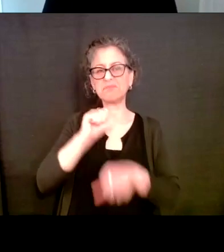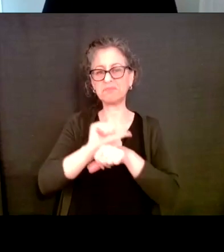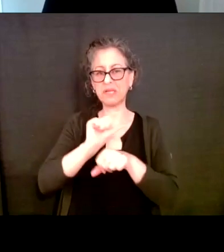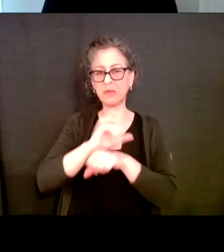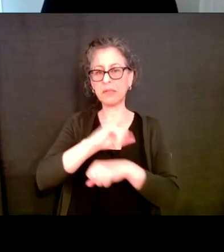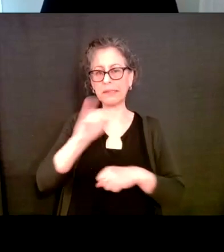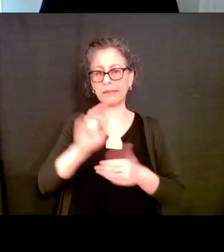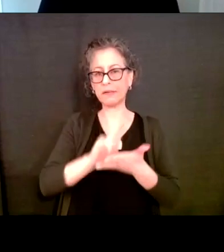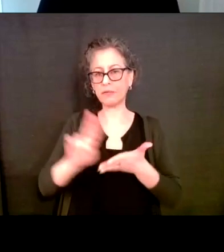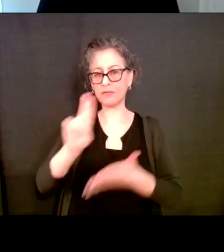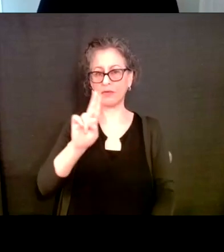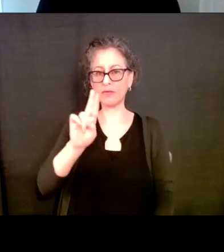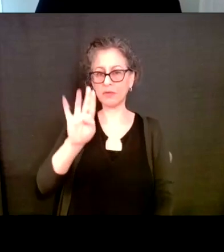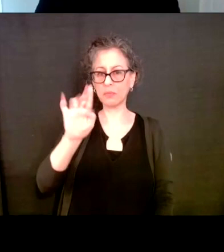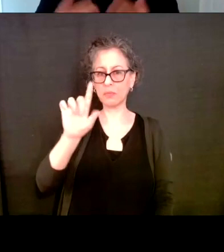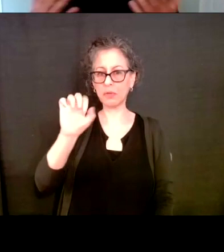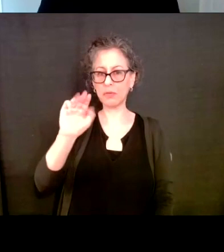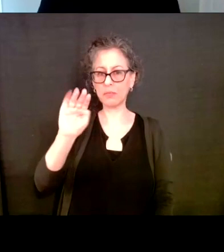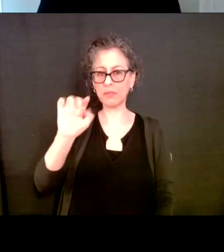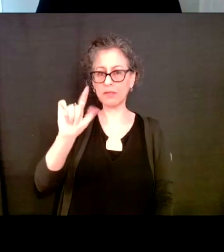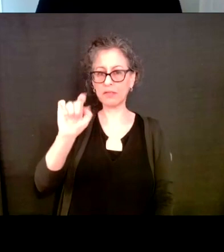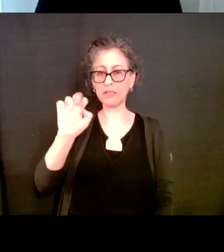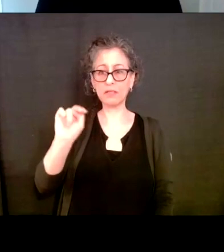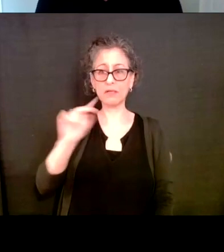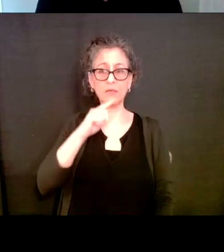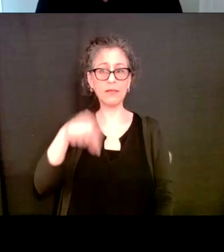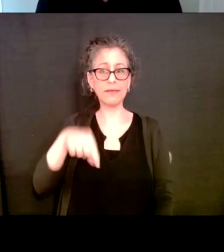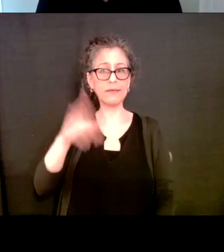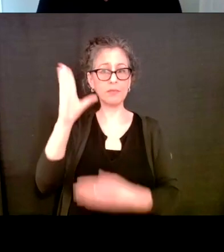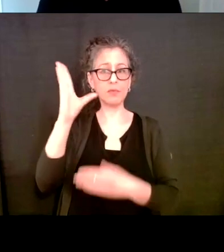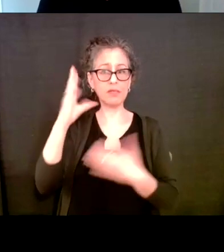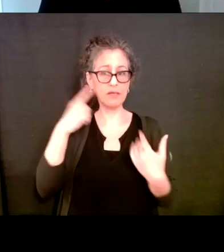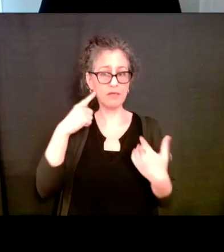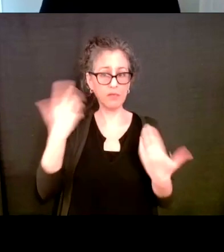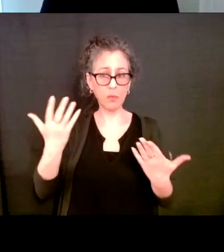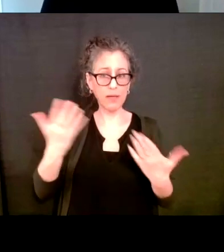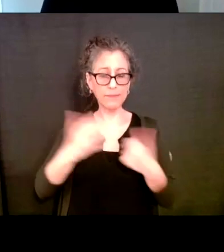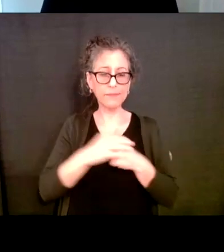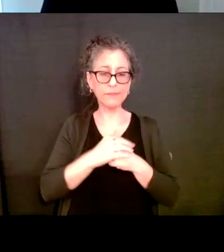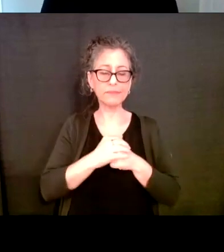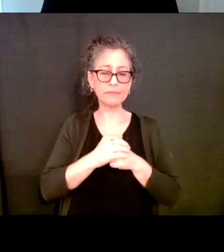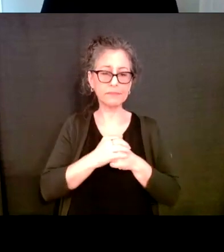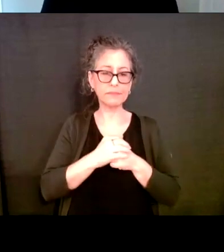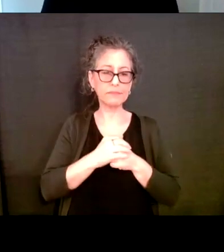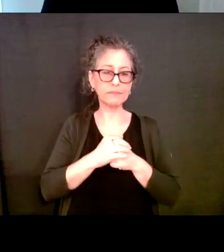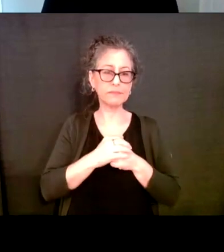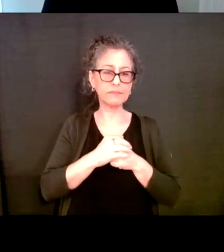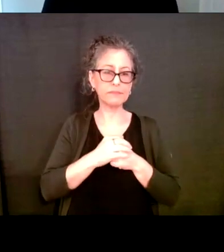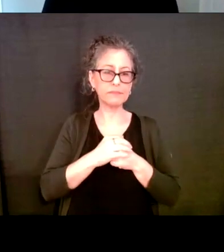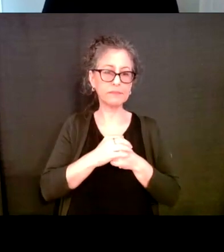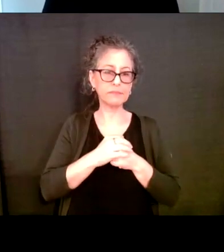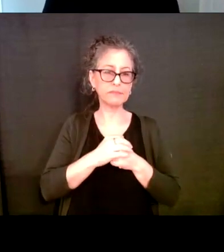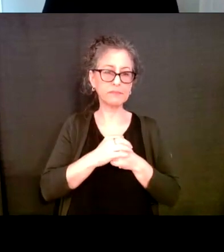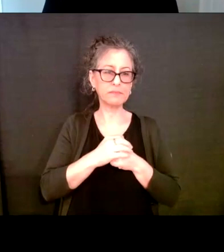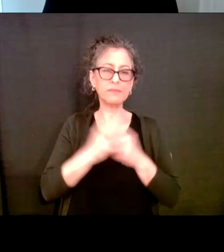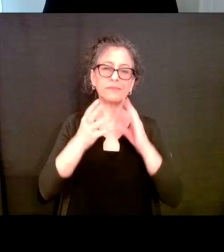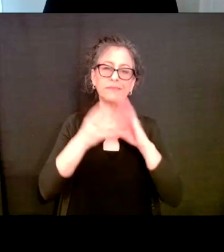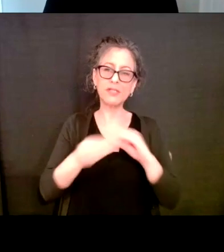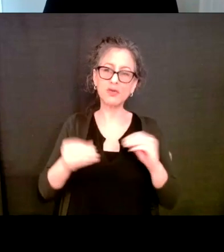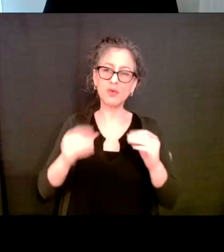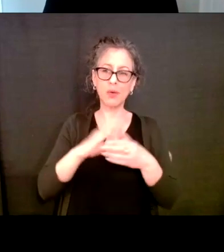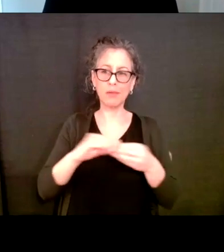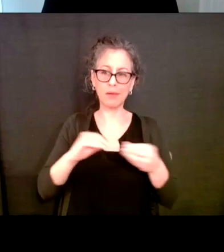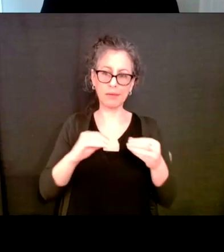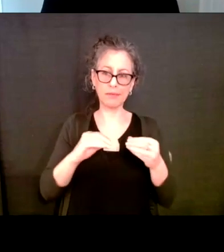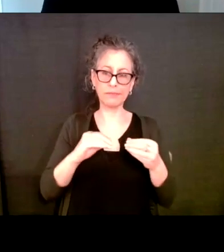Social Work. And really, this presentation is going to be more of, shall we say, a story that